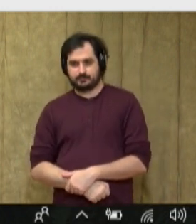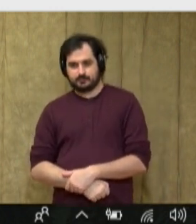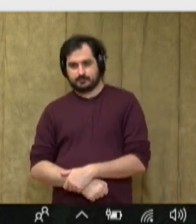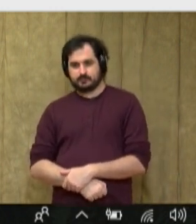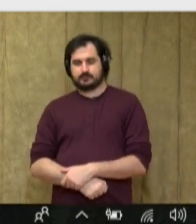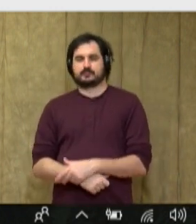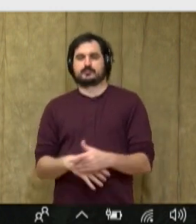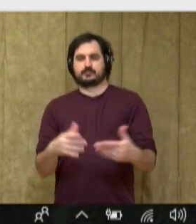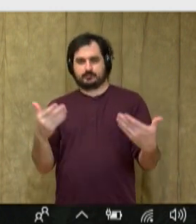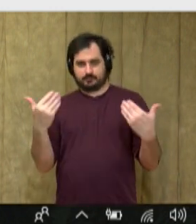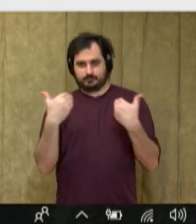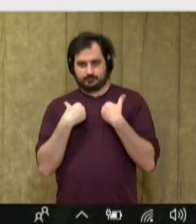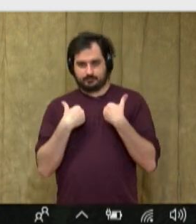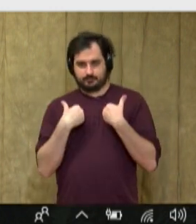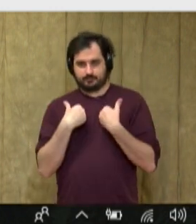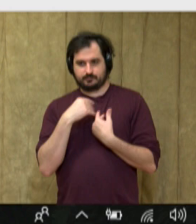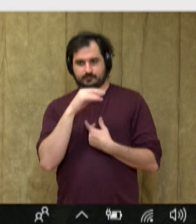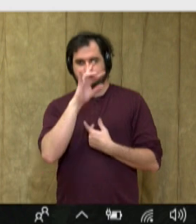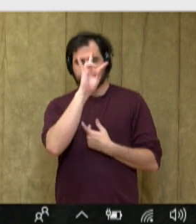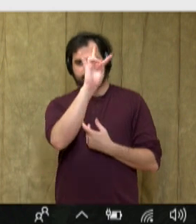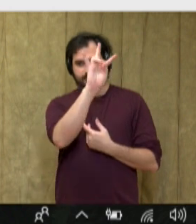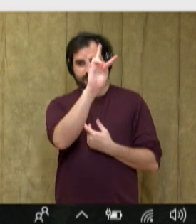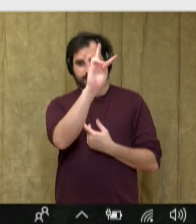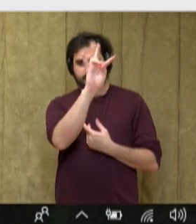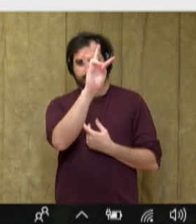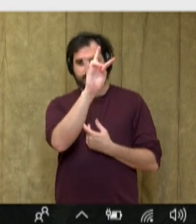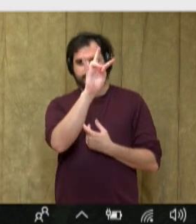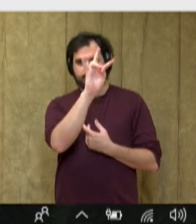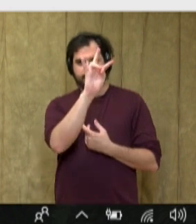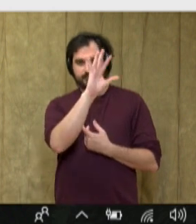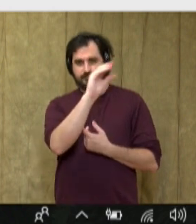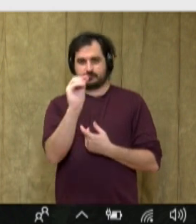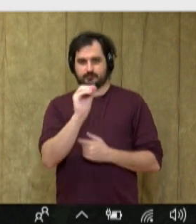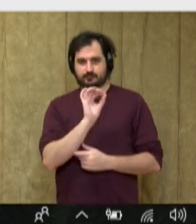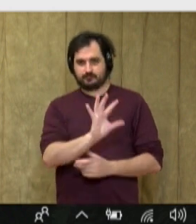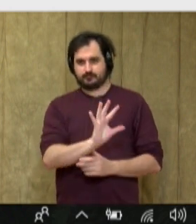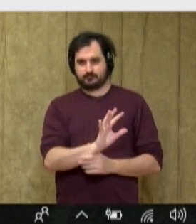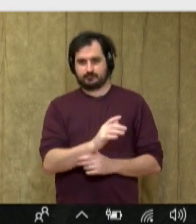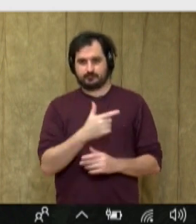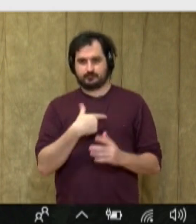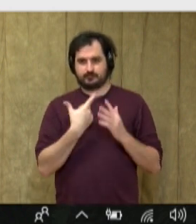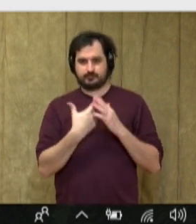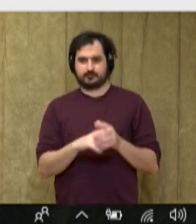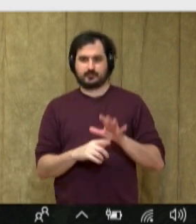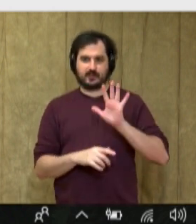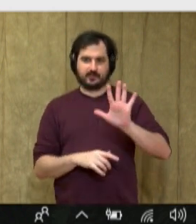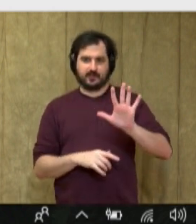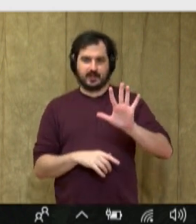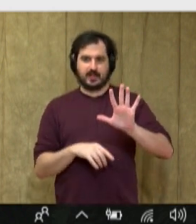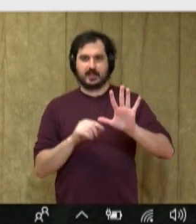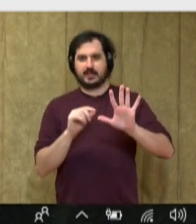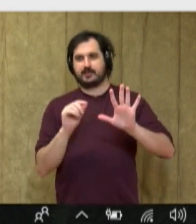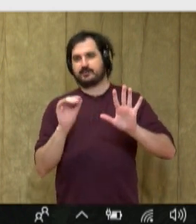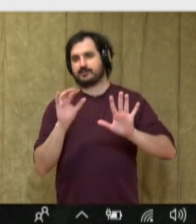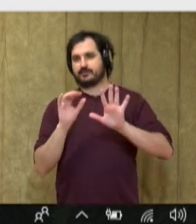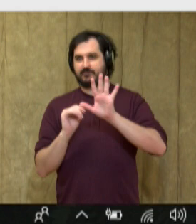So we have 7 and we have 5. I'll start with 5. So I have 5,